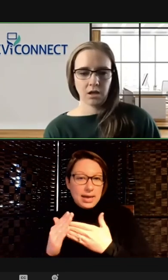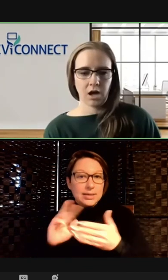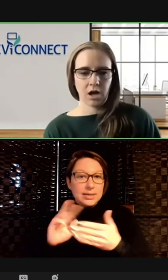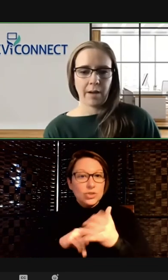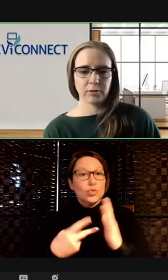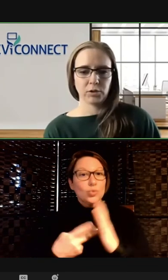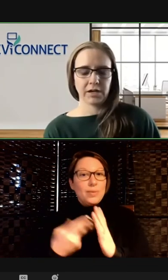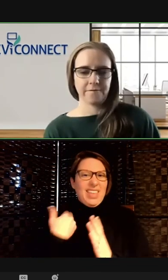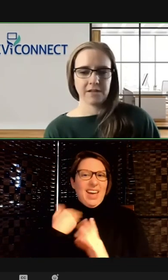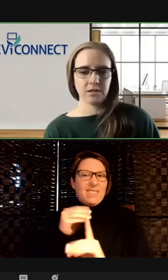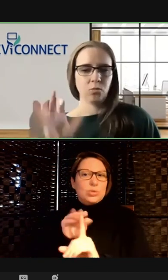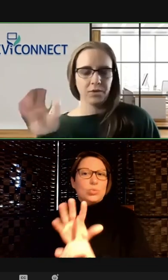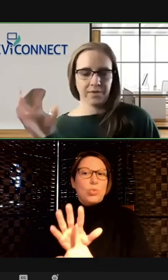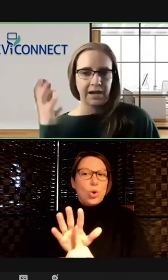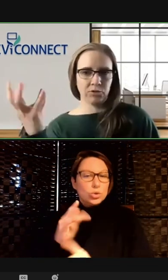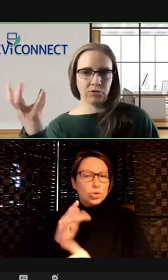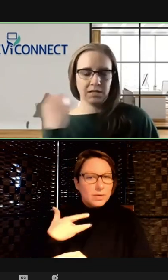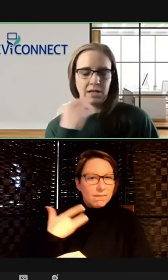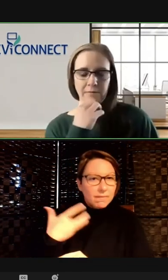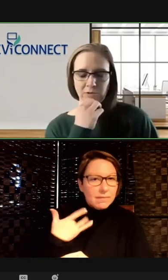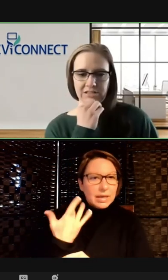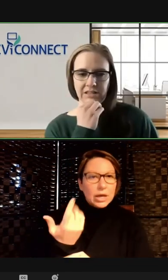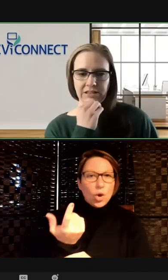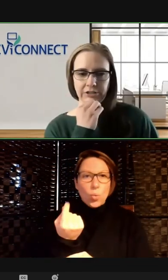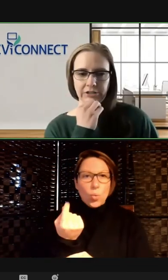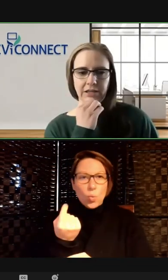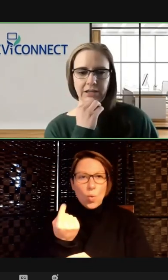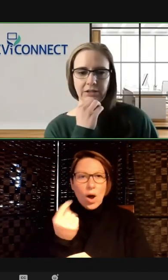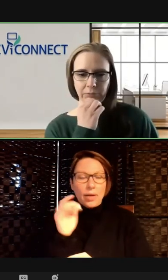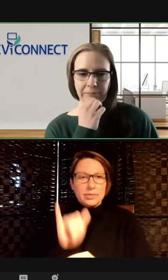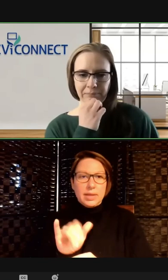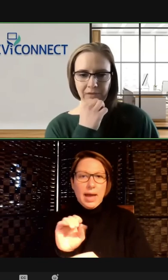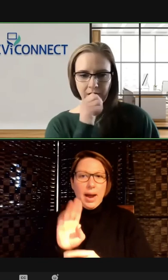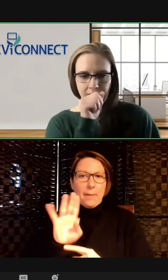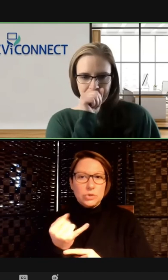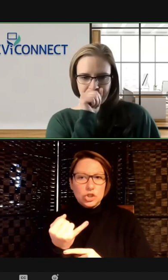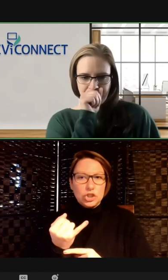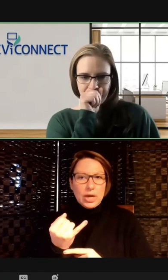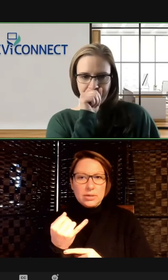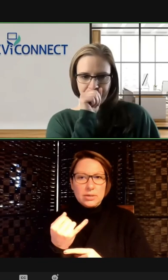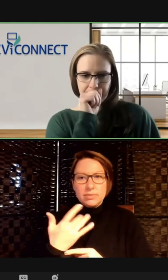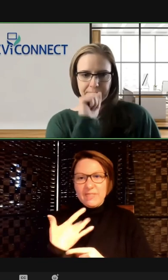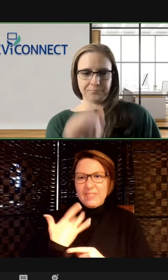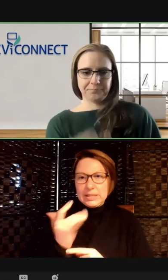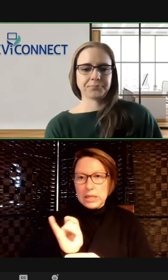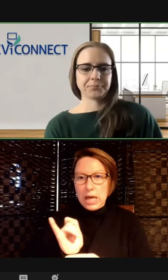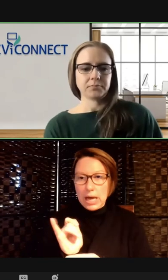that opportunity to feel what that object is that they look like, okay?